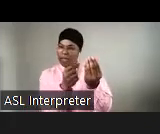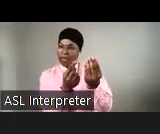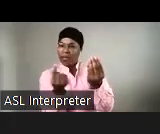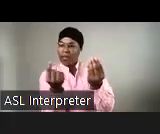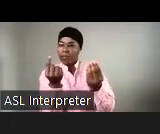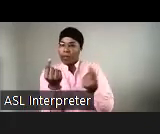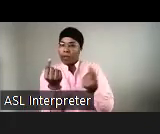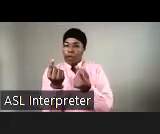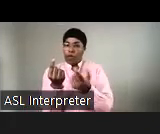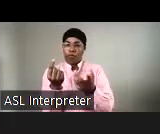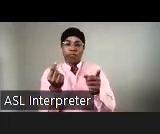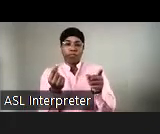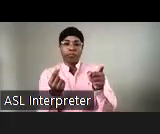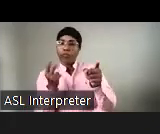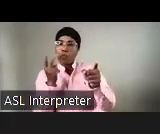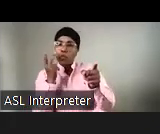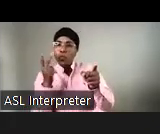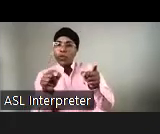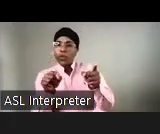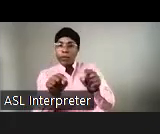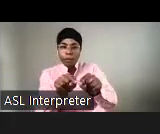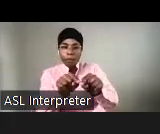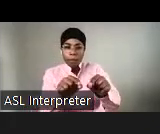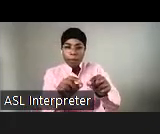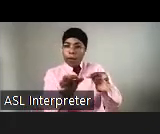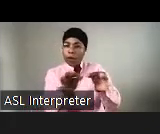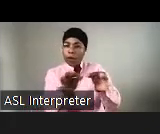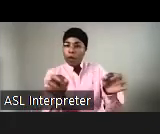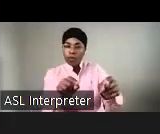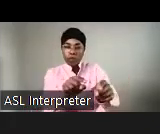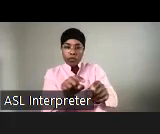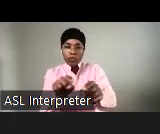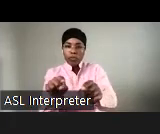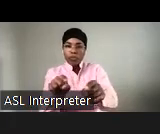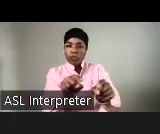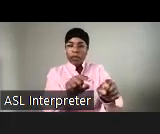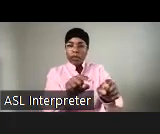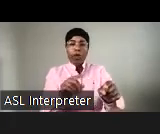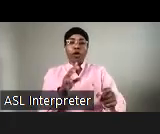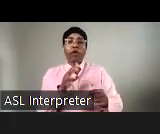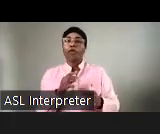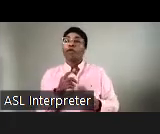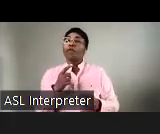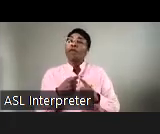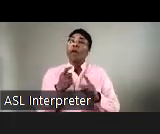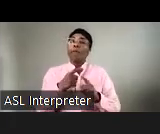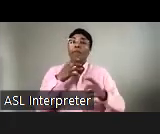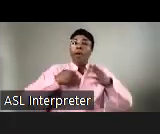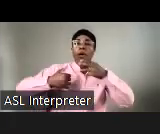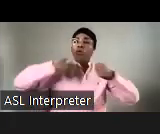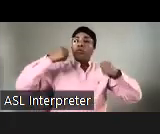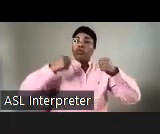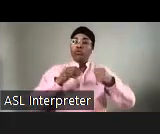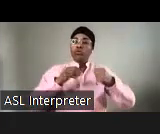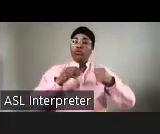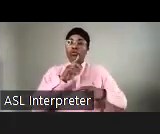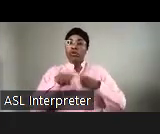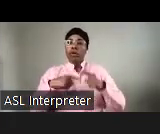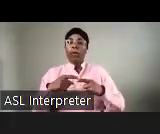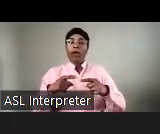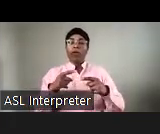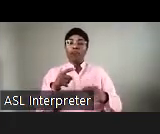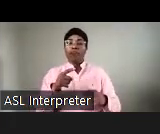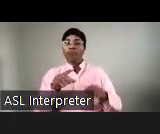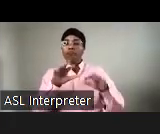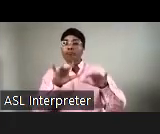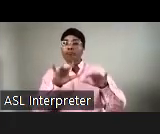of our elders talking about snowshoe hare habitat in this area. And so in